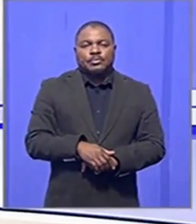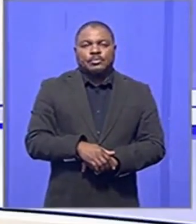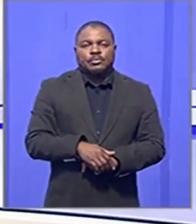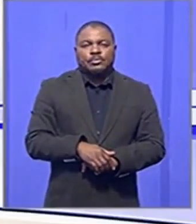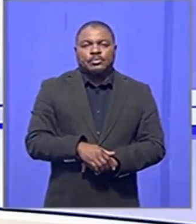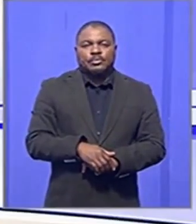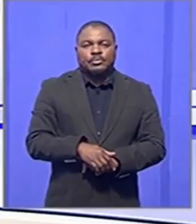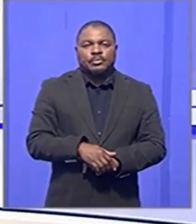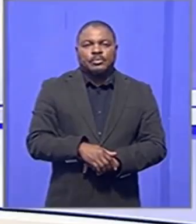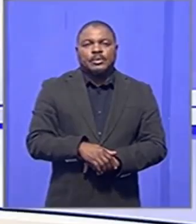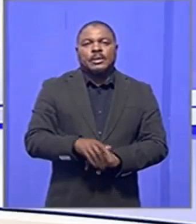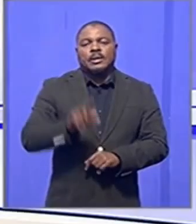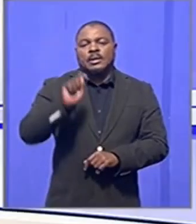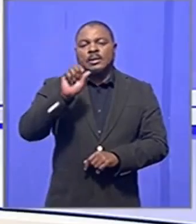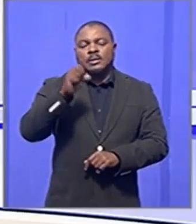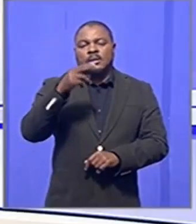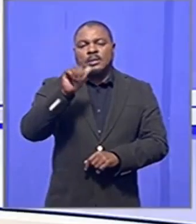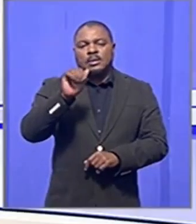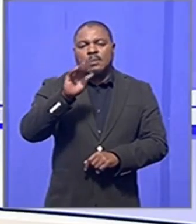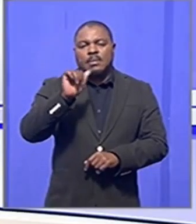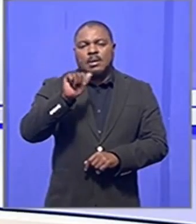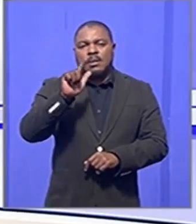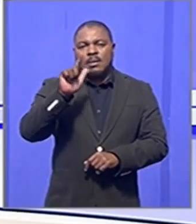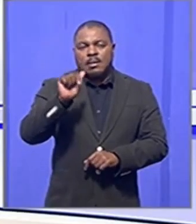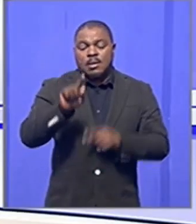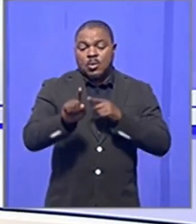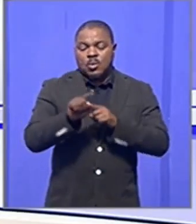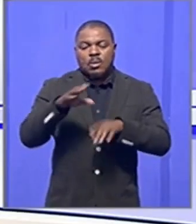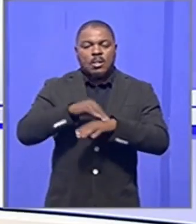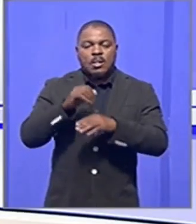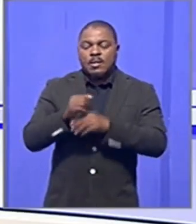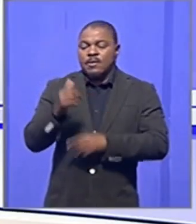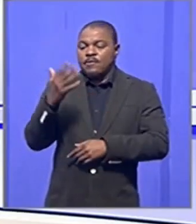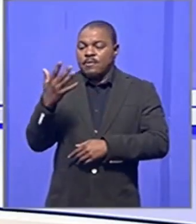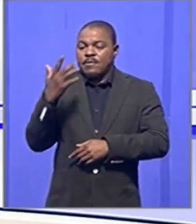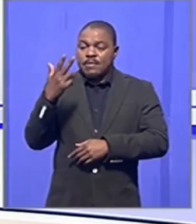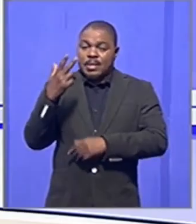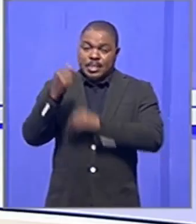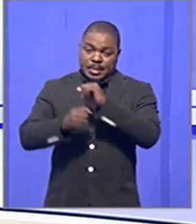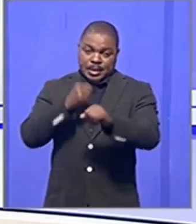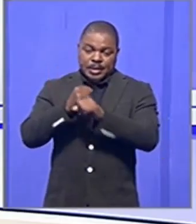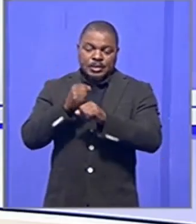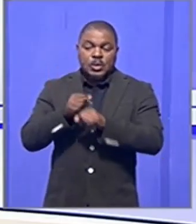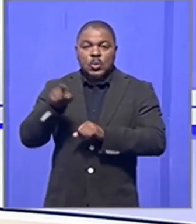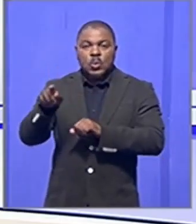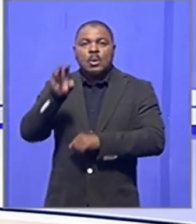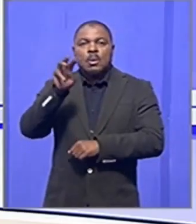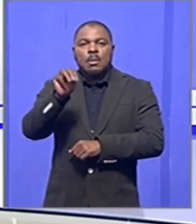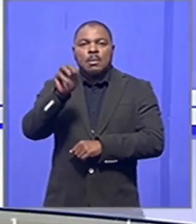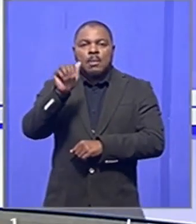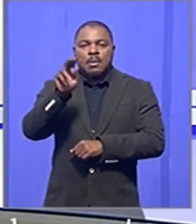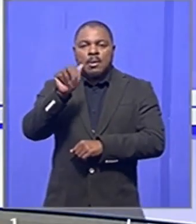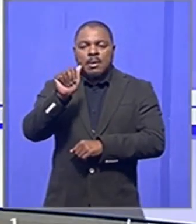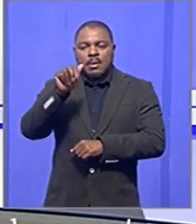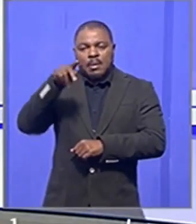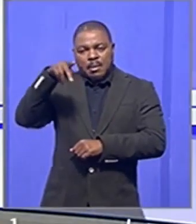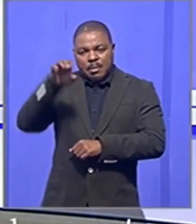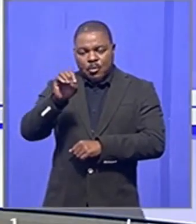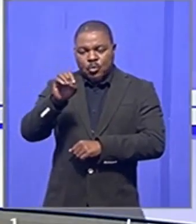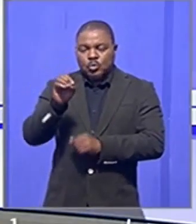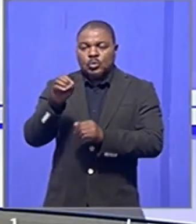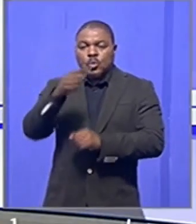Balapa la Bodibakiso Chabalala wa mengwage 58 yo a hlokofaletše go bookelong bja Mmanapo ka Qwaqwa nakong